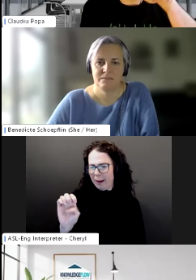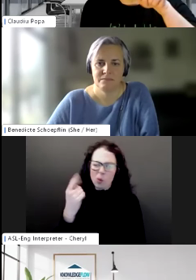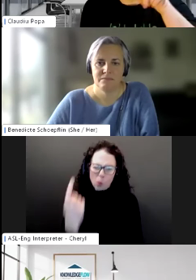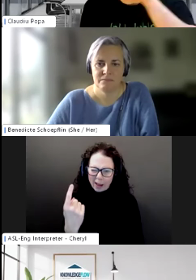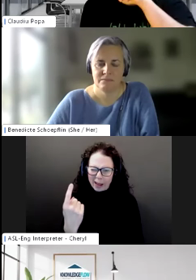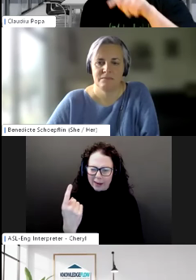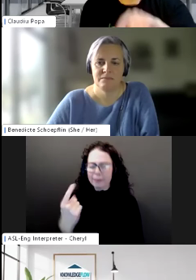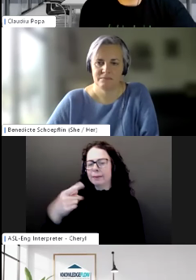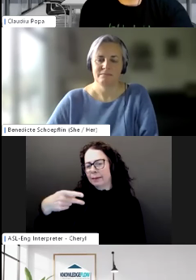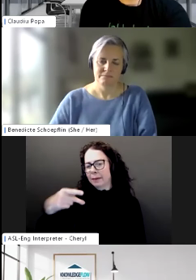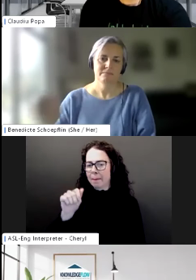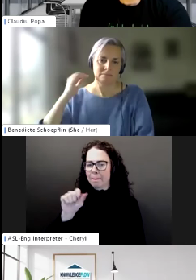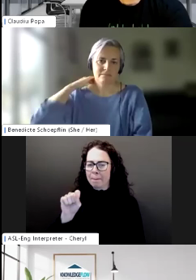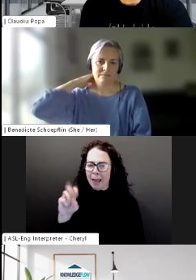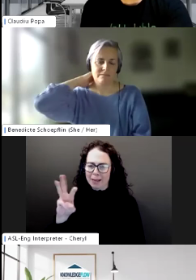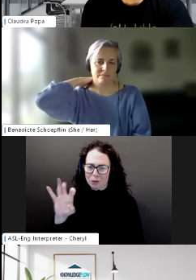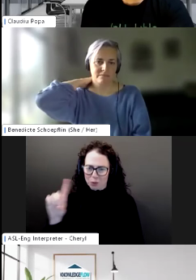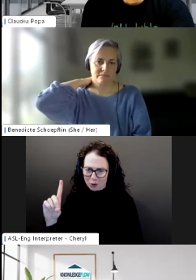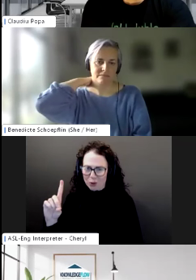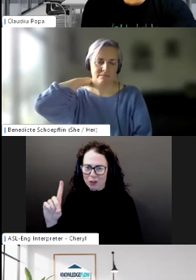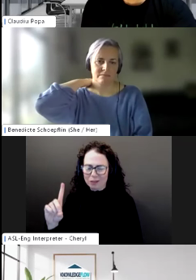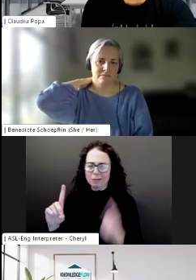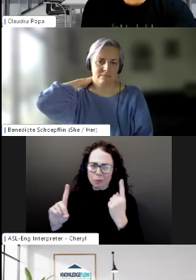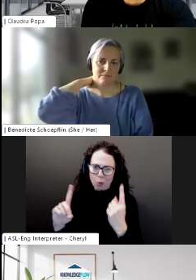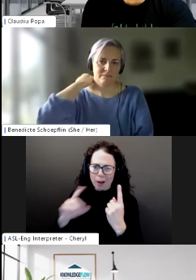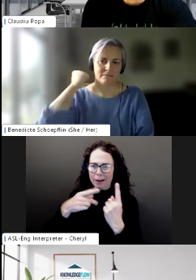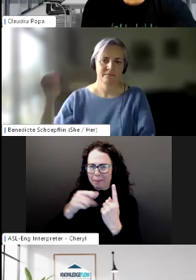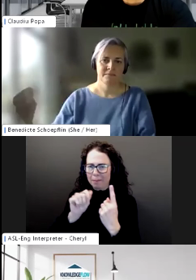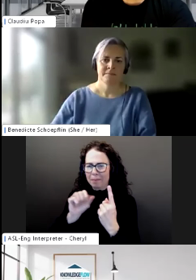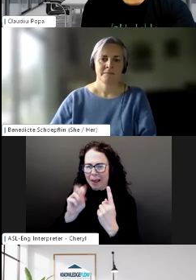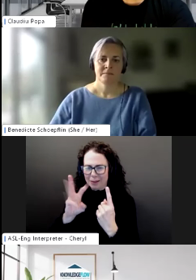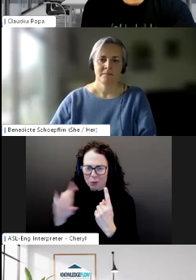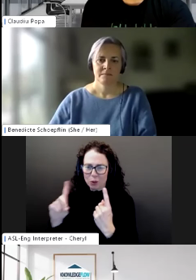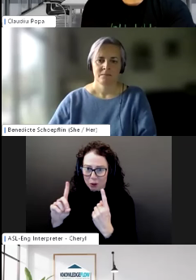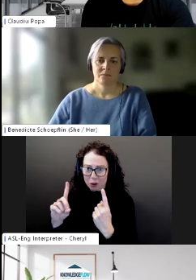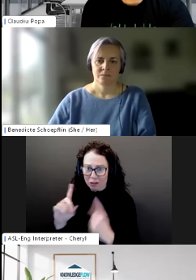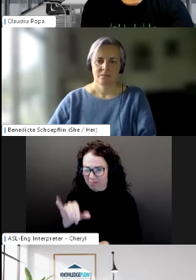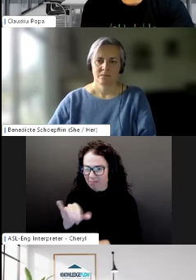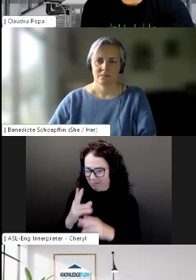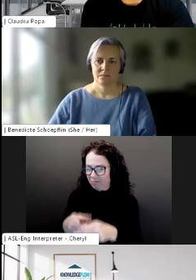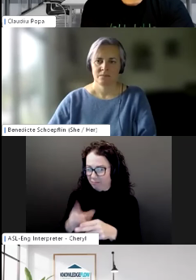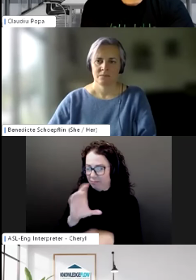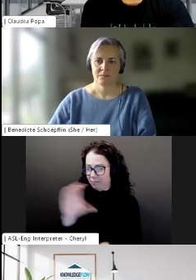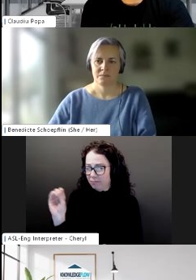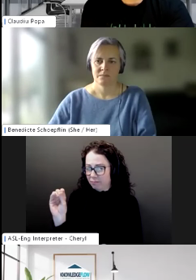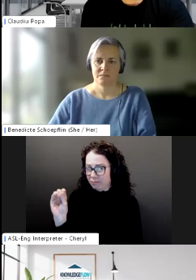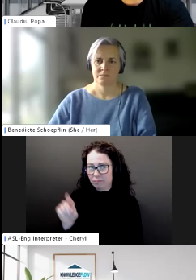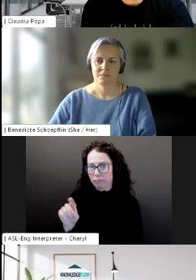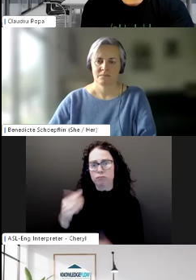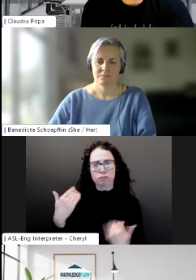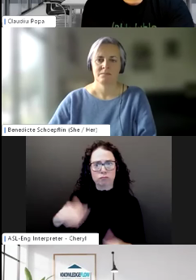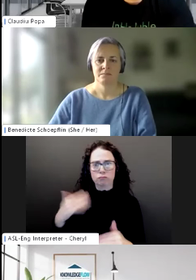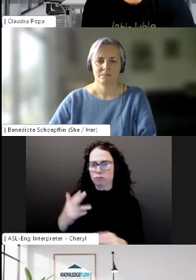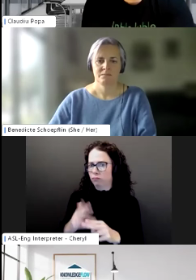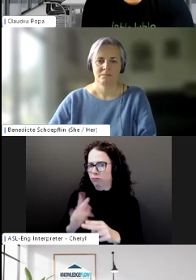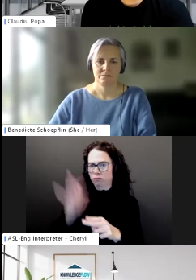The number 1 password, no space. And they're highly rated around the world.